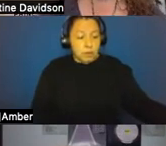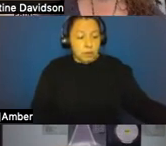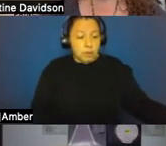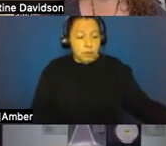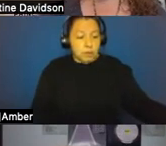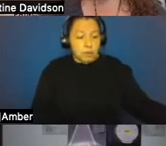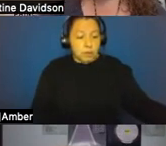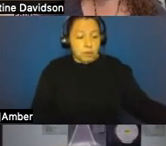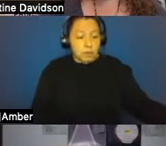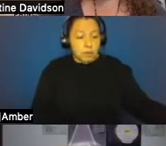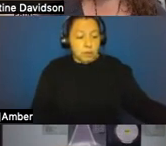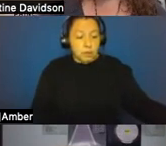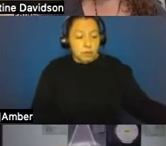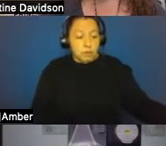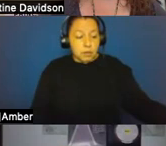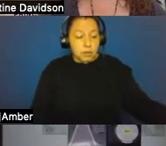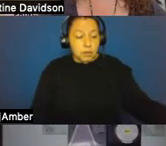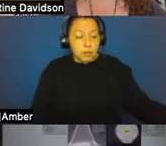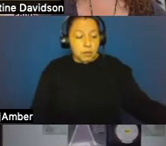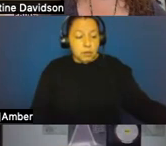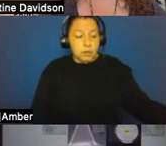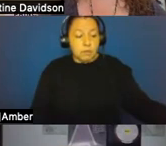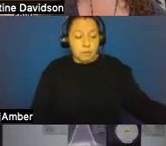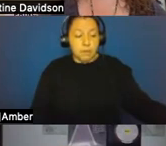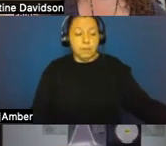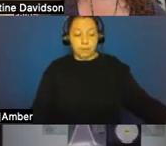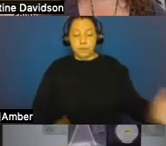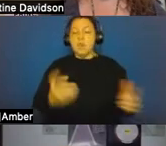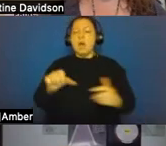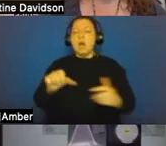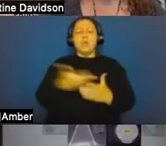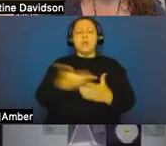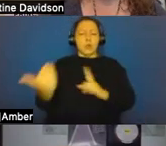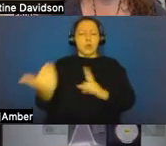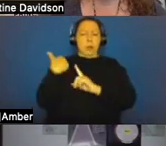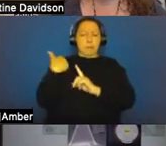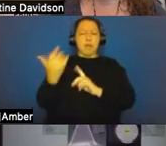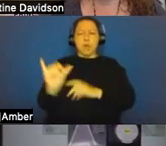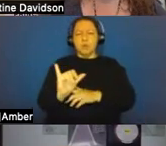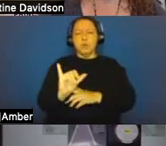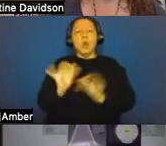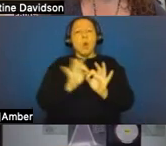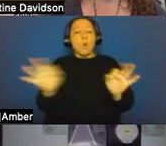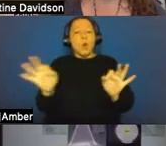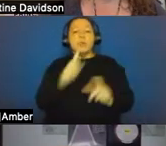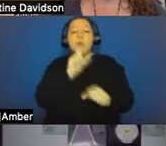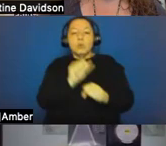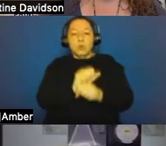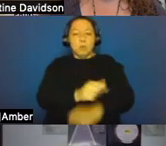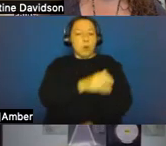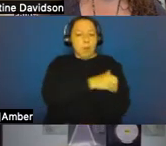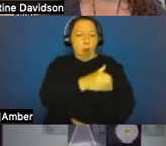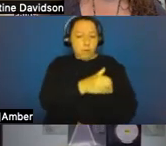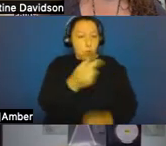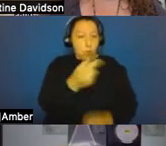So another thing I would remind us too is that words are super powerful, right? Like that's what I was talking about with that, the word client,